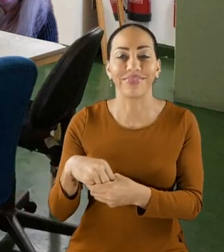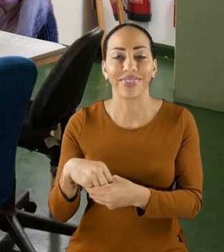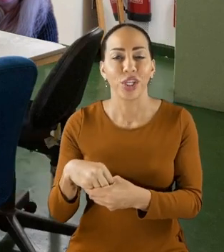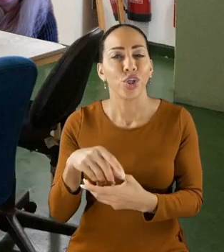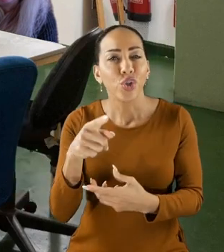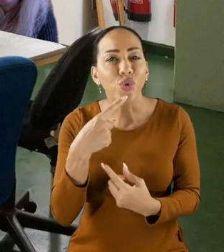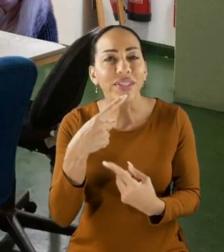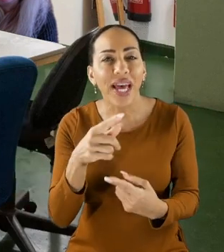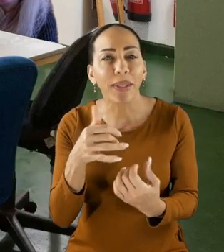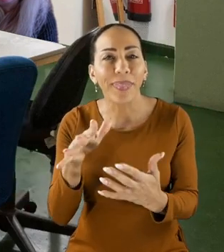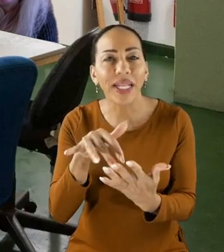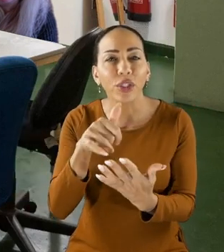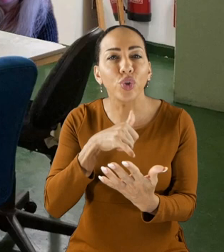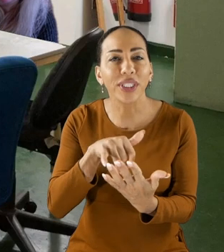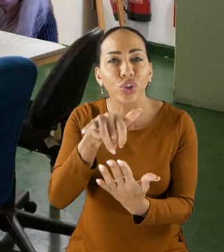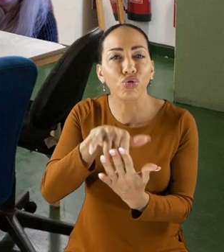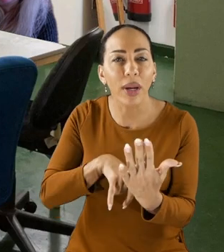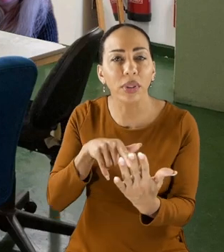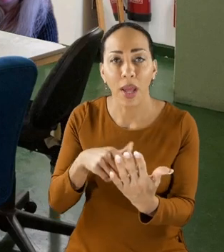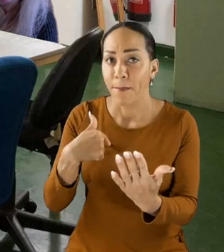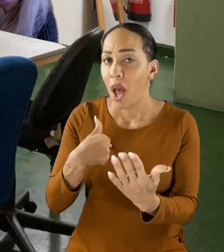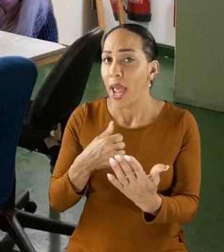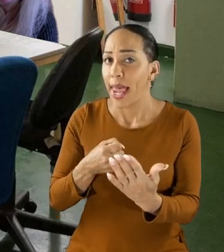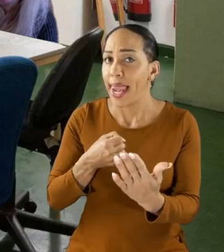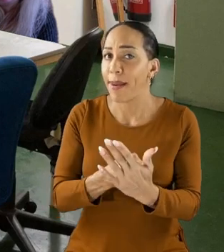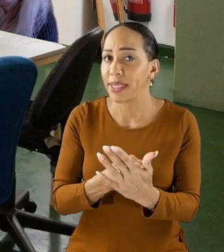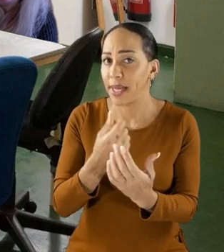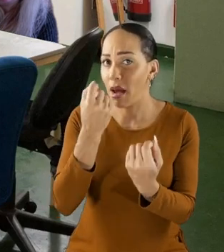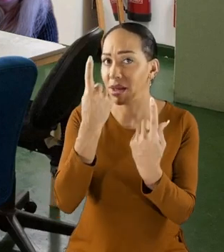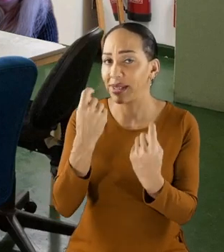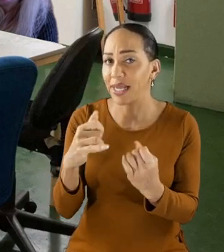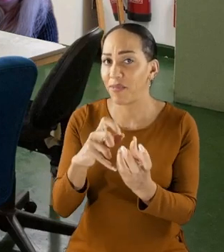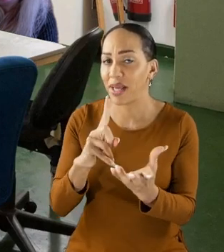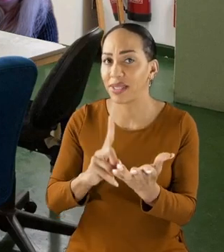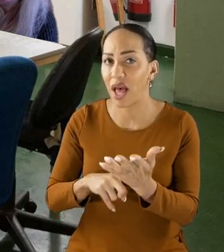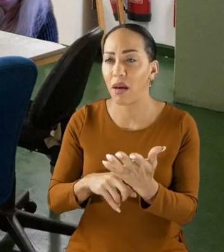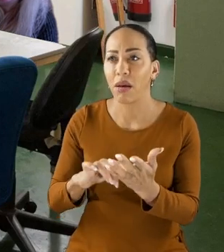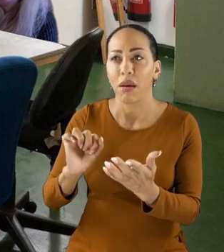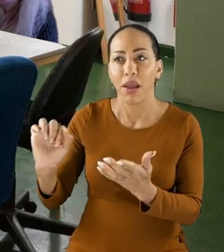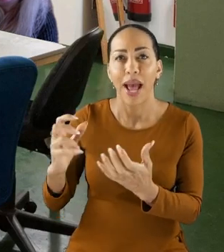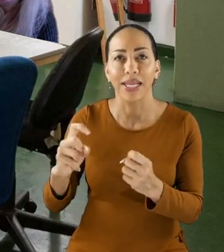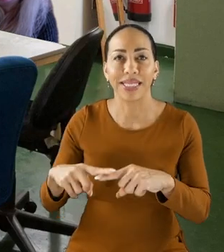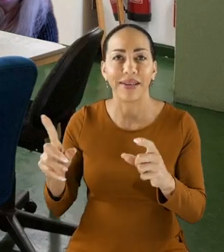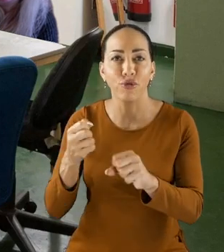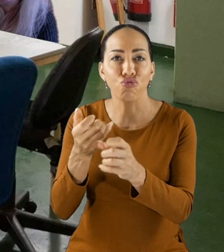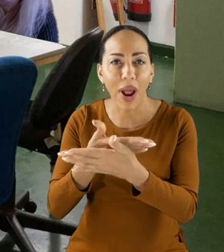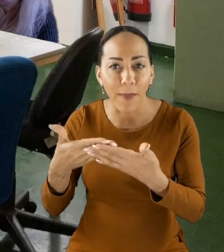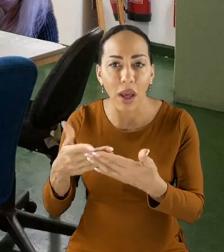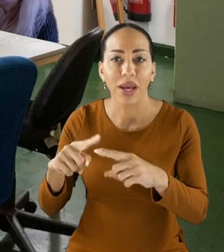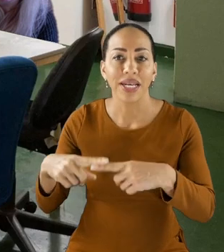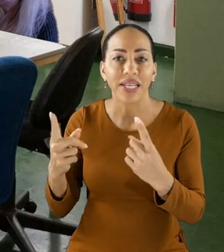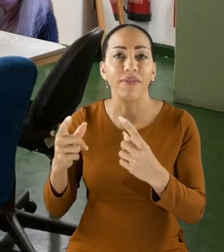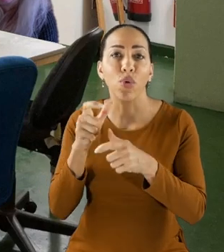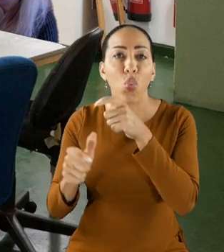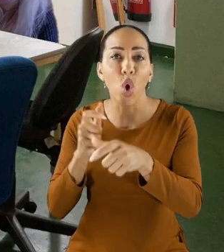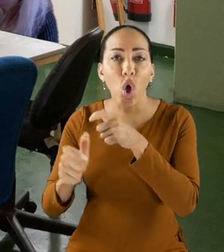said you re-scripted it. My very, very limited understanding of BSL is that as a language, it has a different